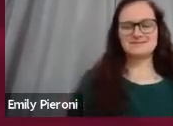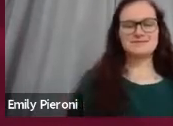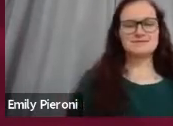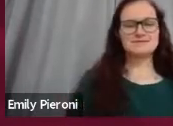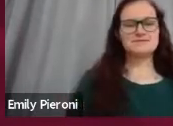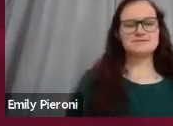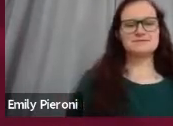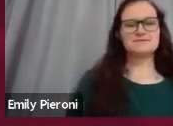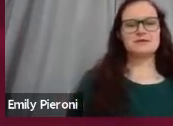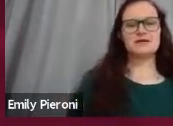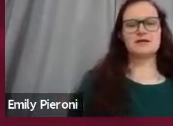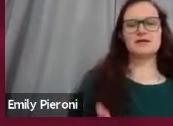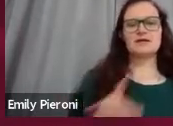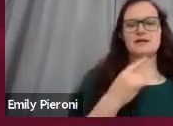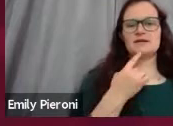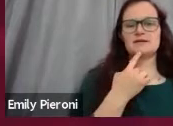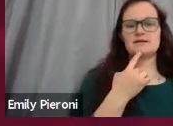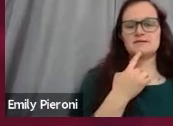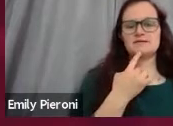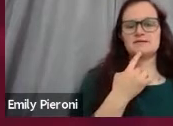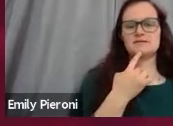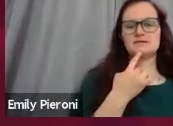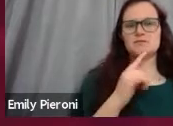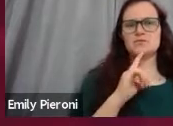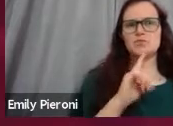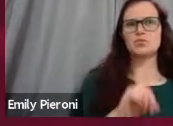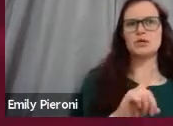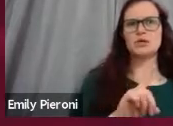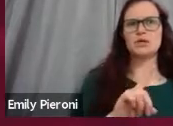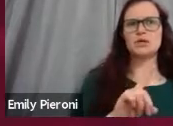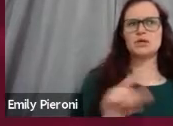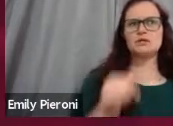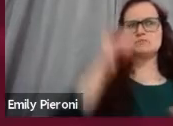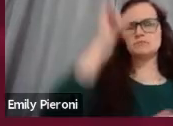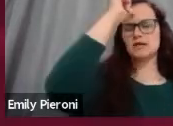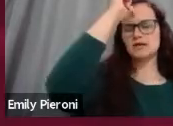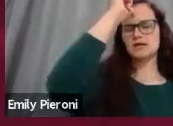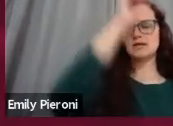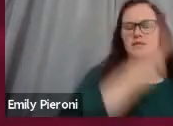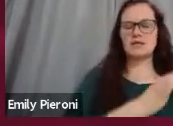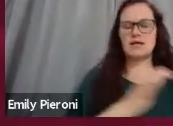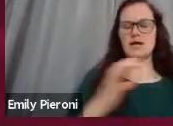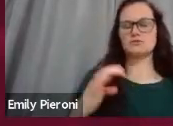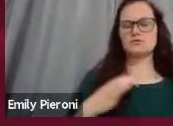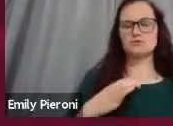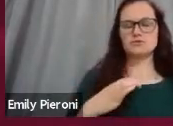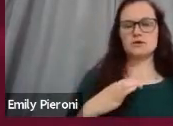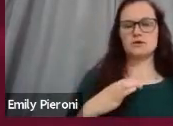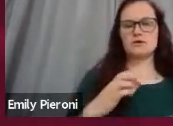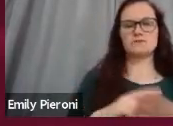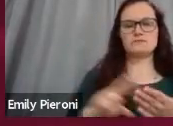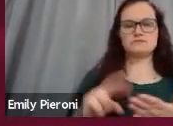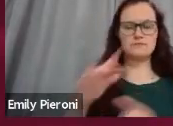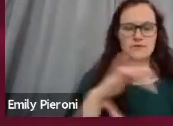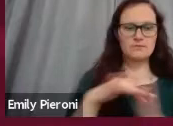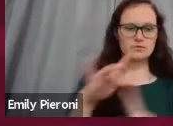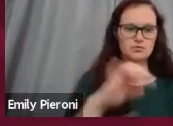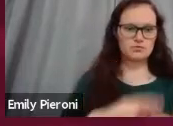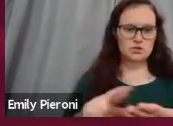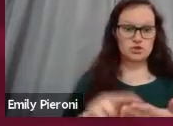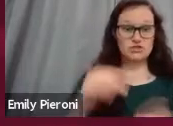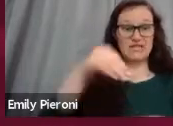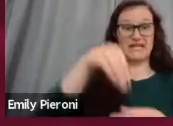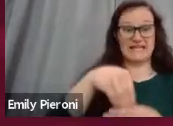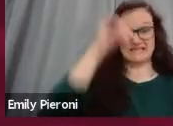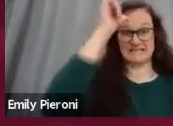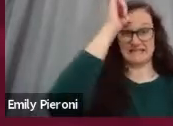research fellow of Indian Council of Agricultural Research from Punjab Agricultural University in India,